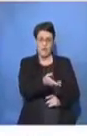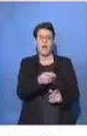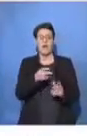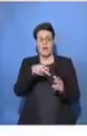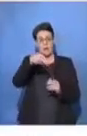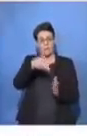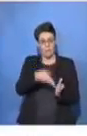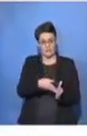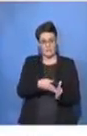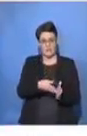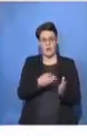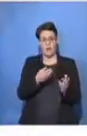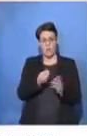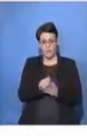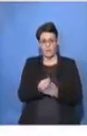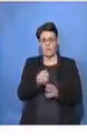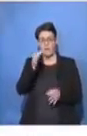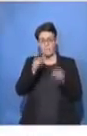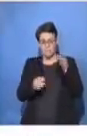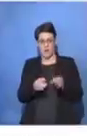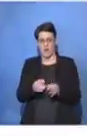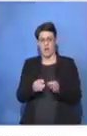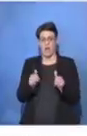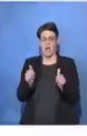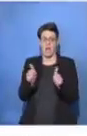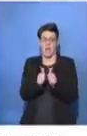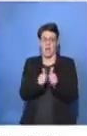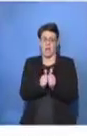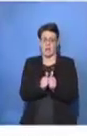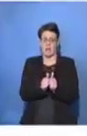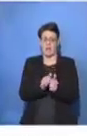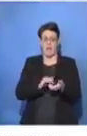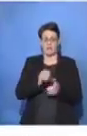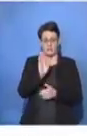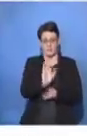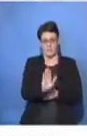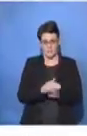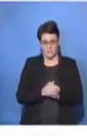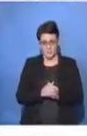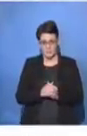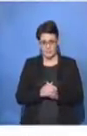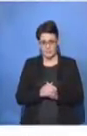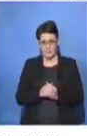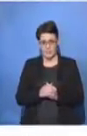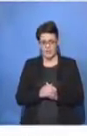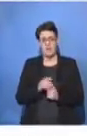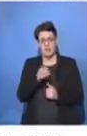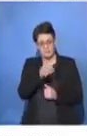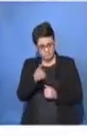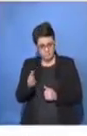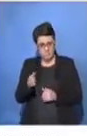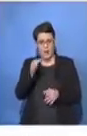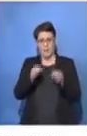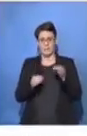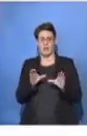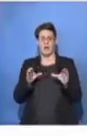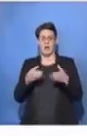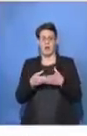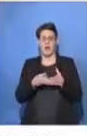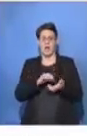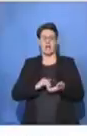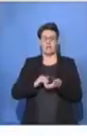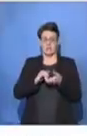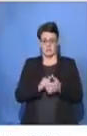presence of party agents. There was conspicuous presence of party agents from the different